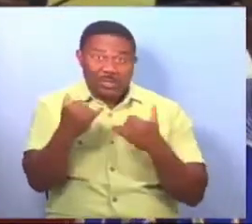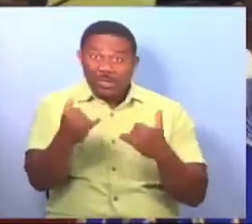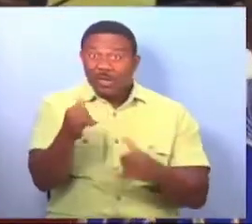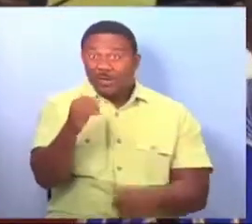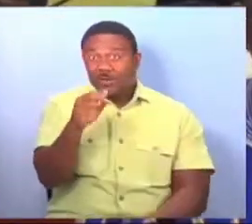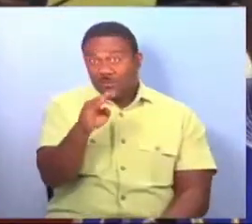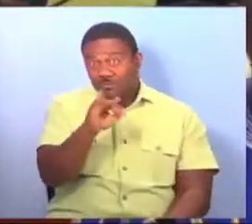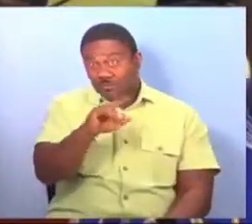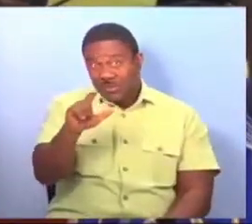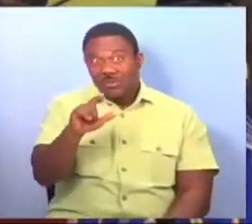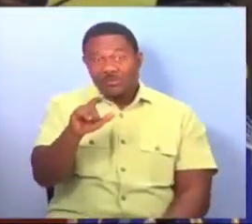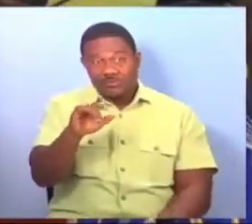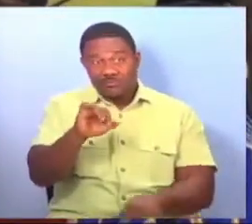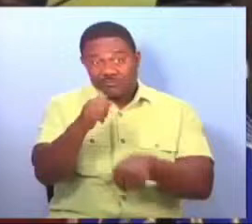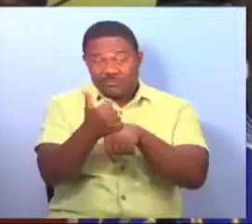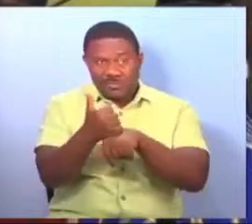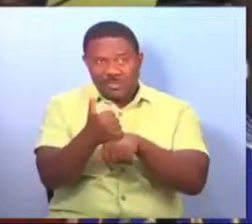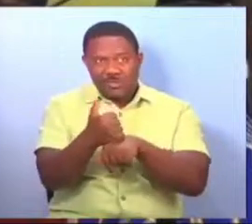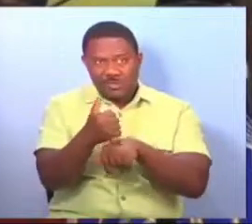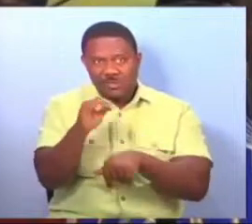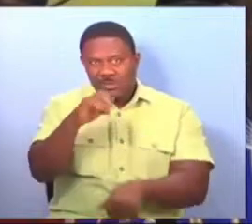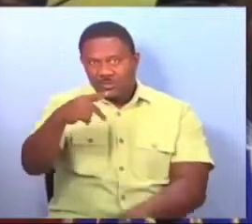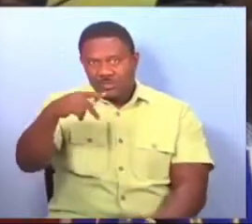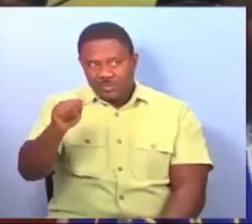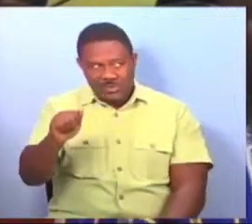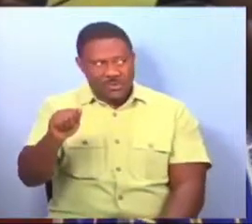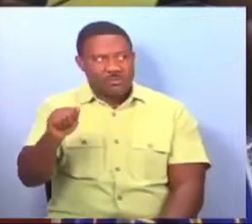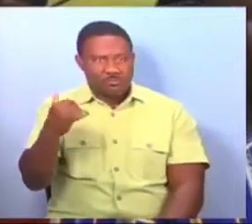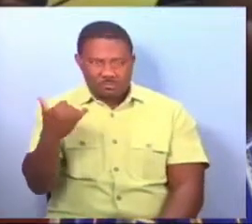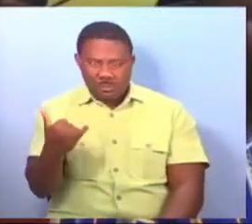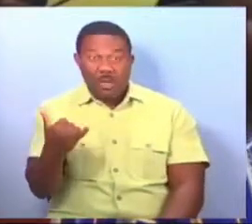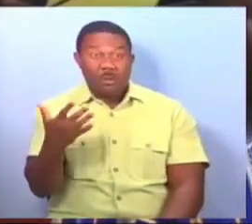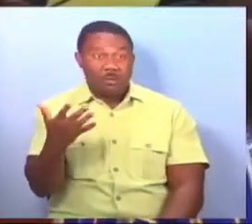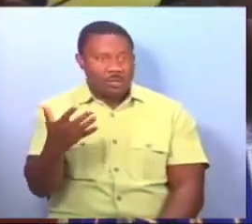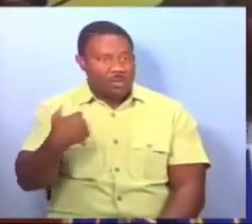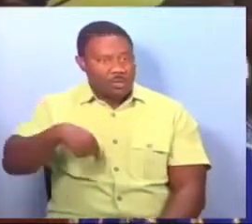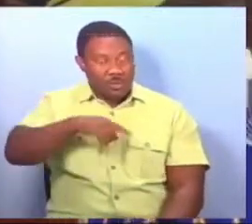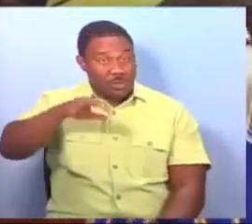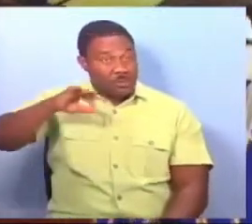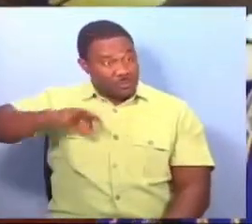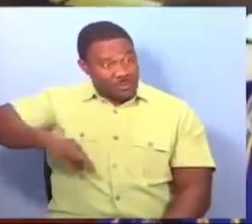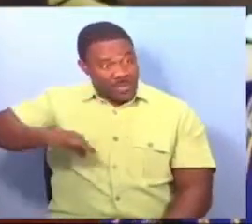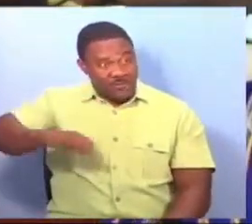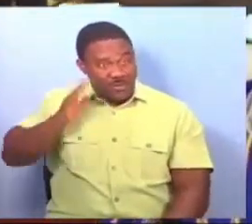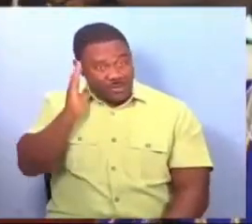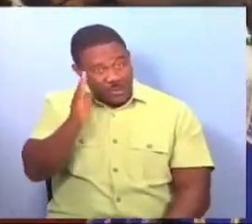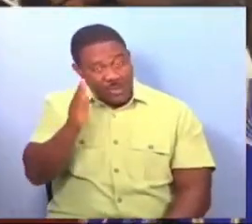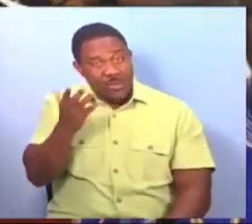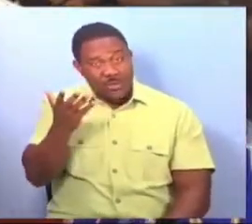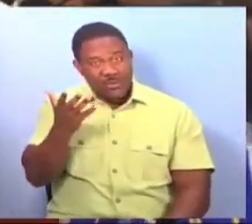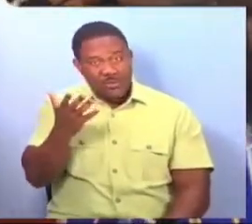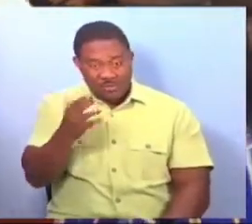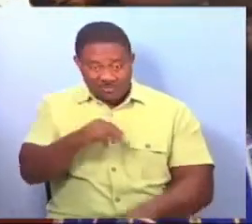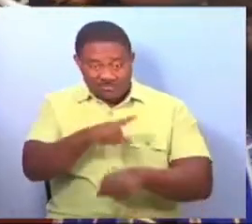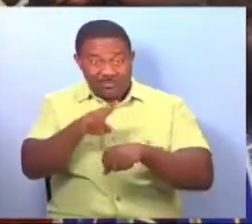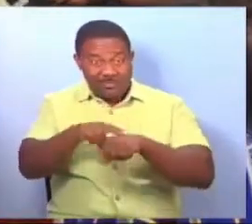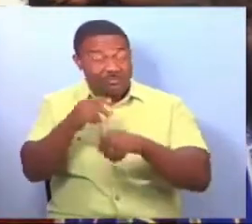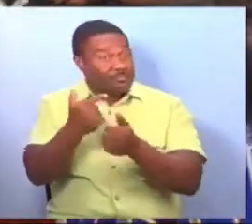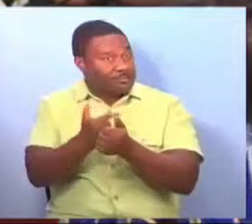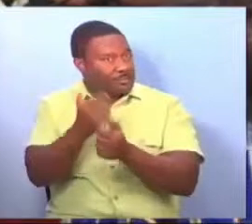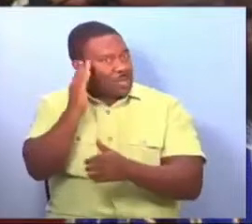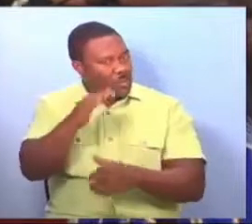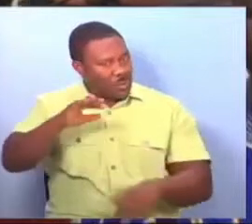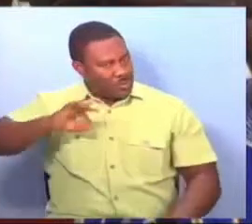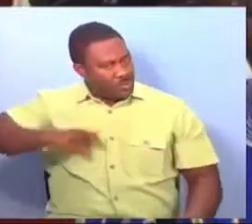passed into law, and we are all going to be beneficiaries of it. In fact, the nation Ghana